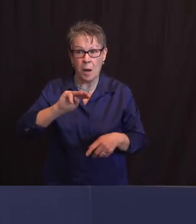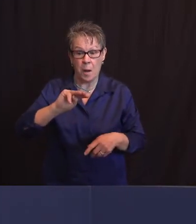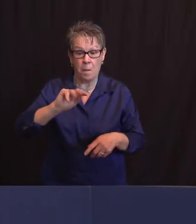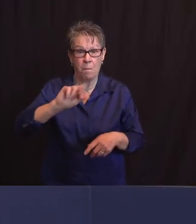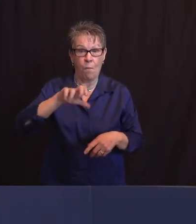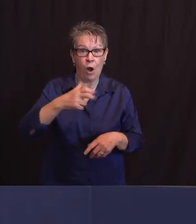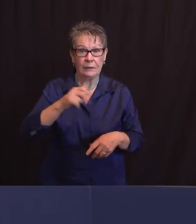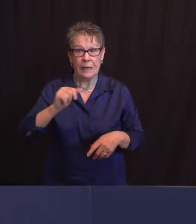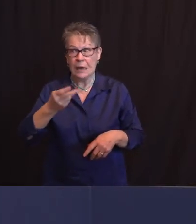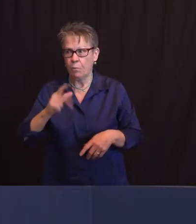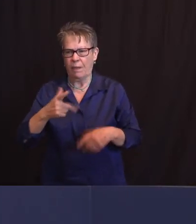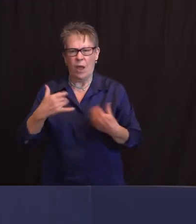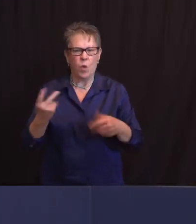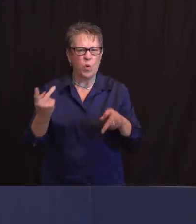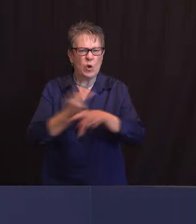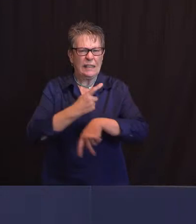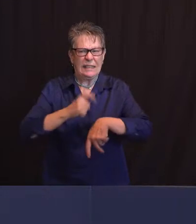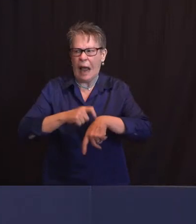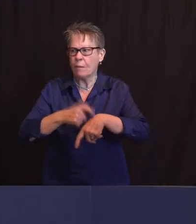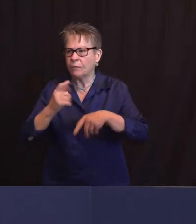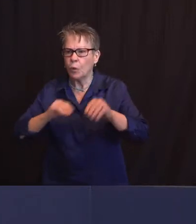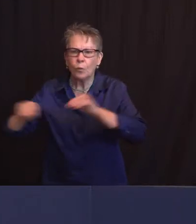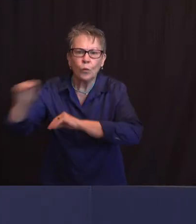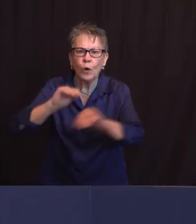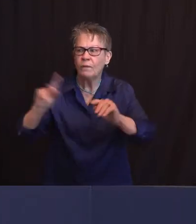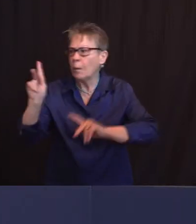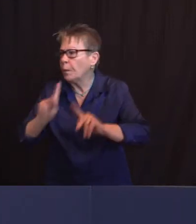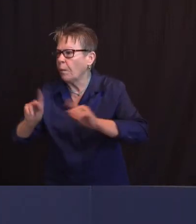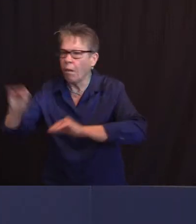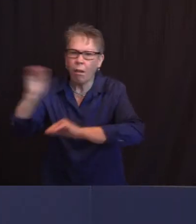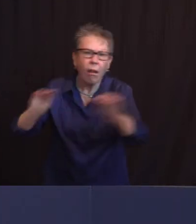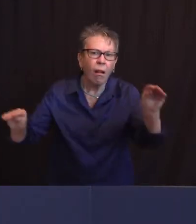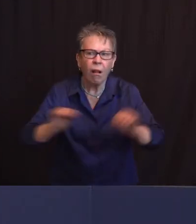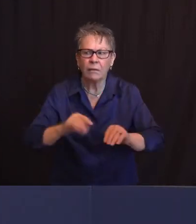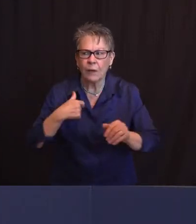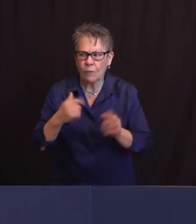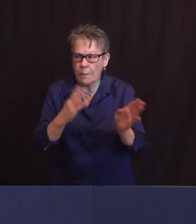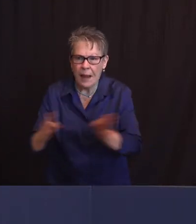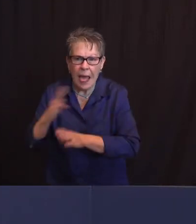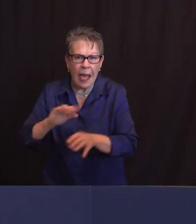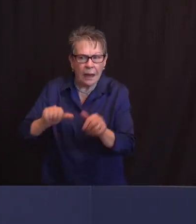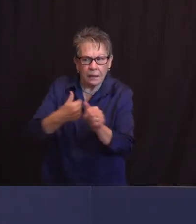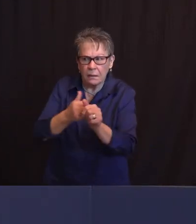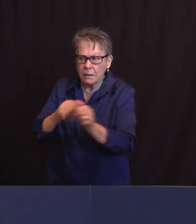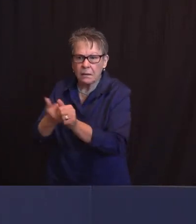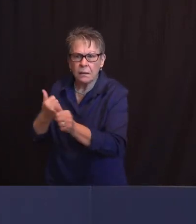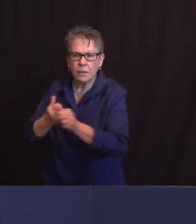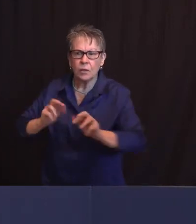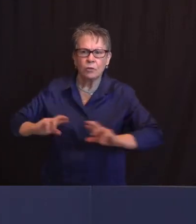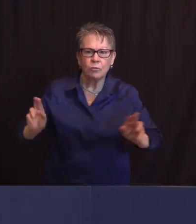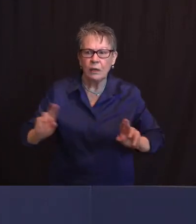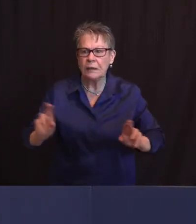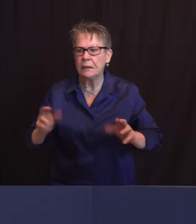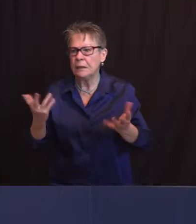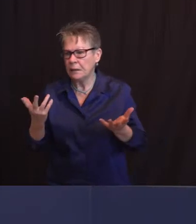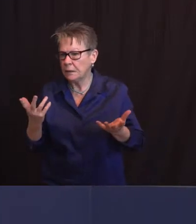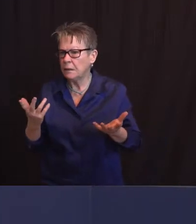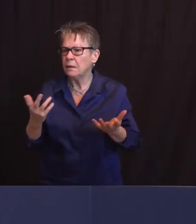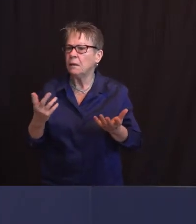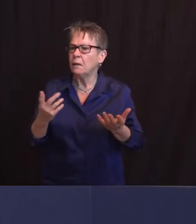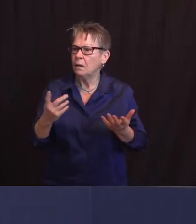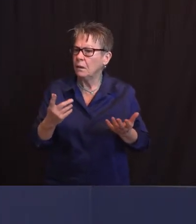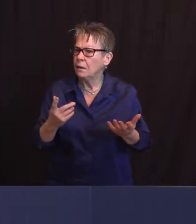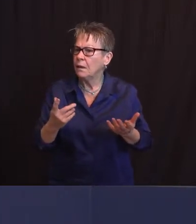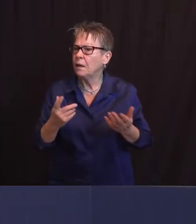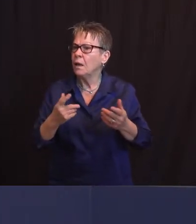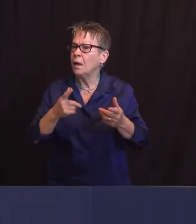We are acting as if a surge could happen tomorrow, and we will be ready, as compared to